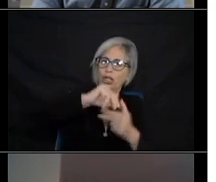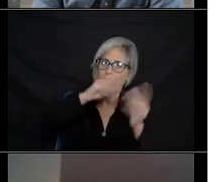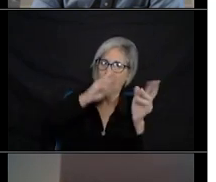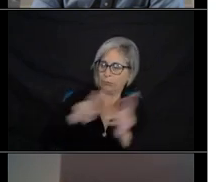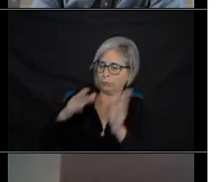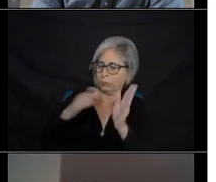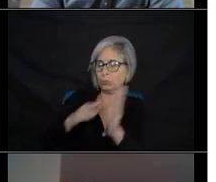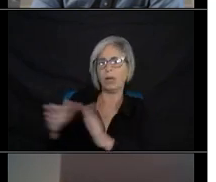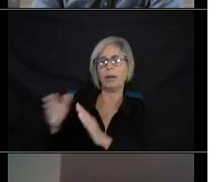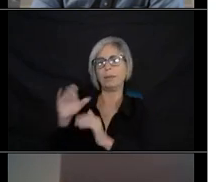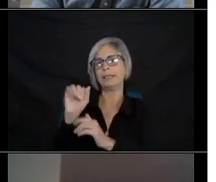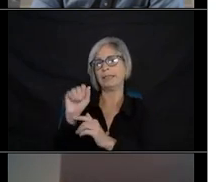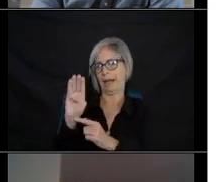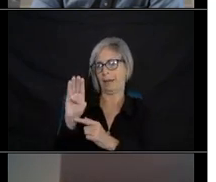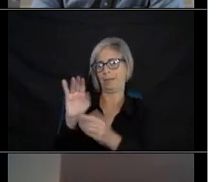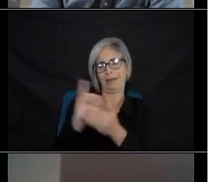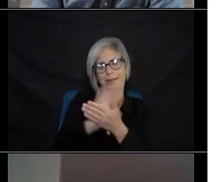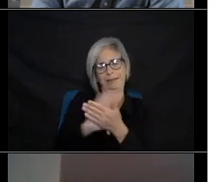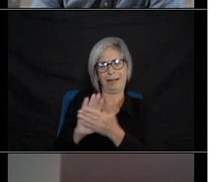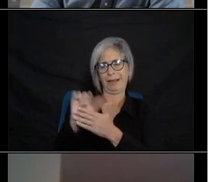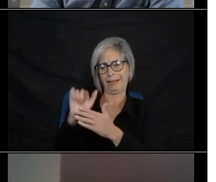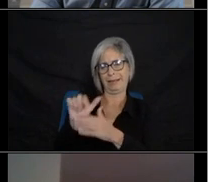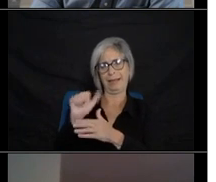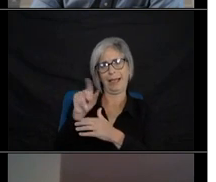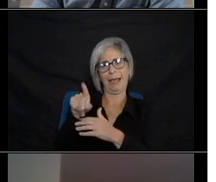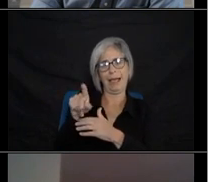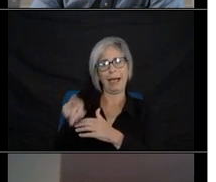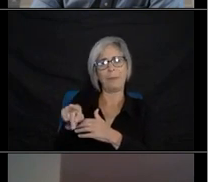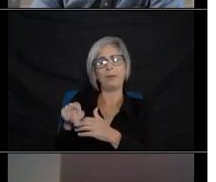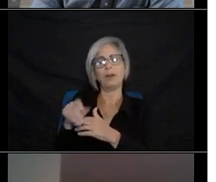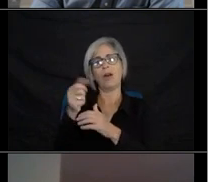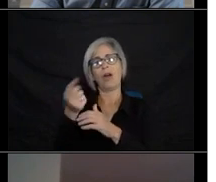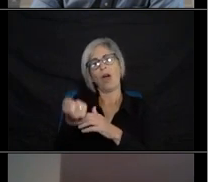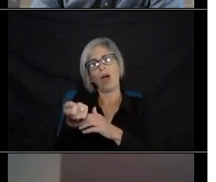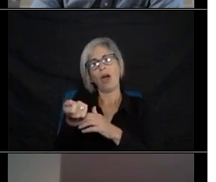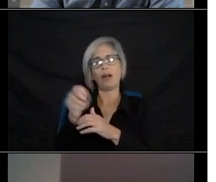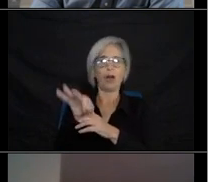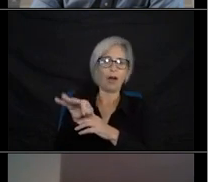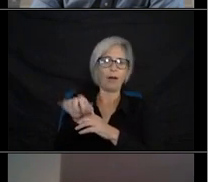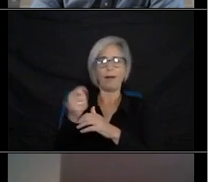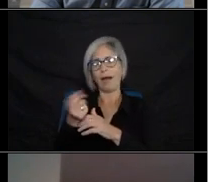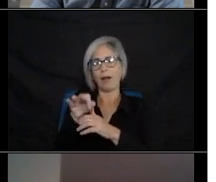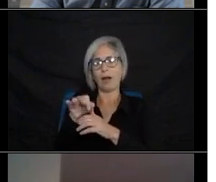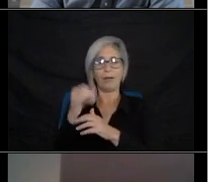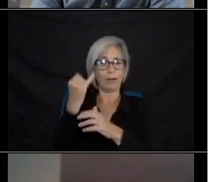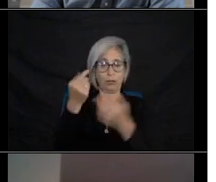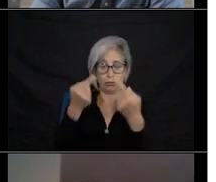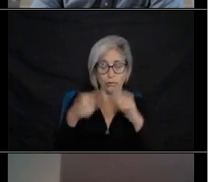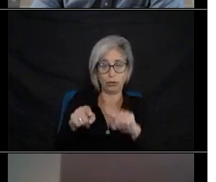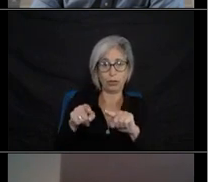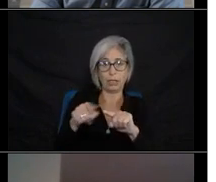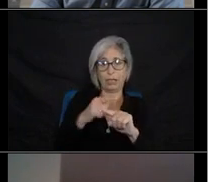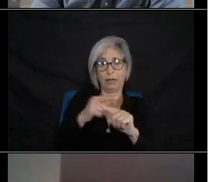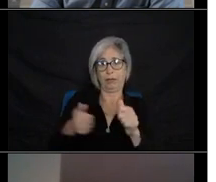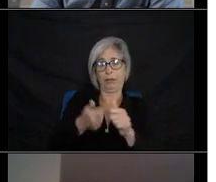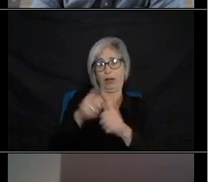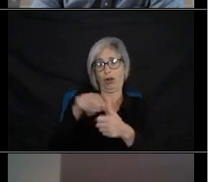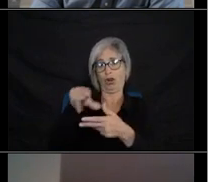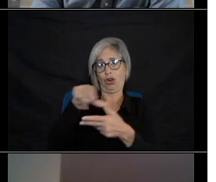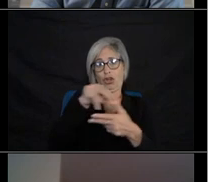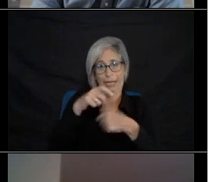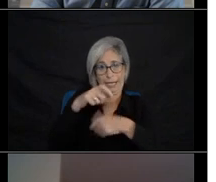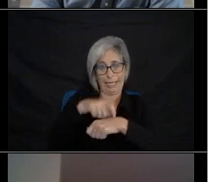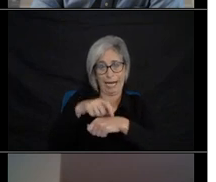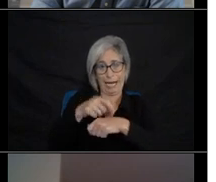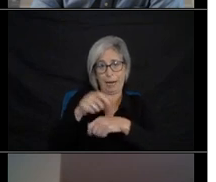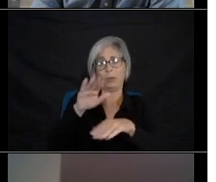tab, with the nice part about our app, we're able to turn these tabs off and on. So during hurricane season or approaching hurricane season, we'll turn